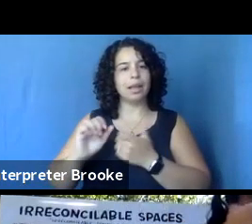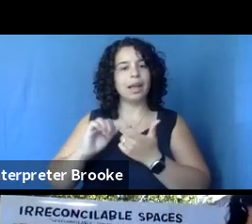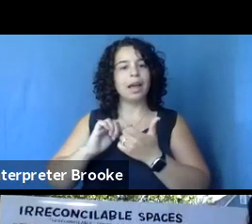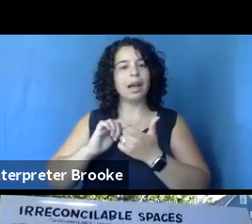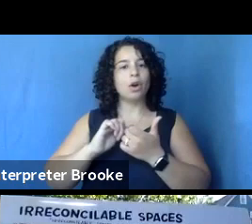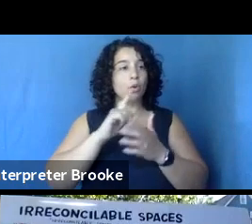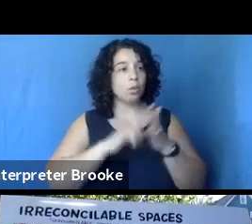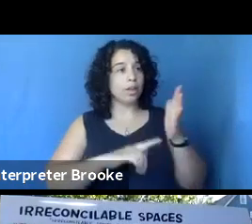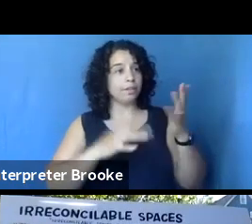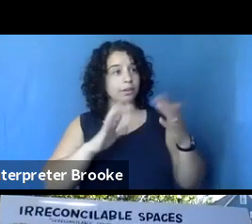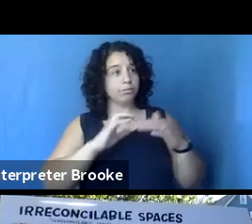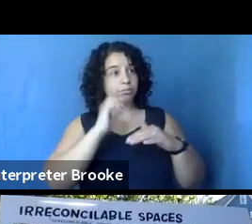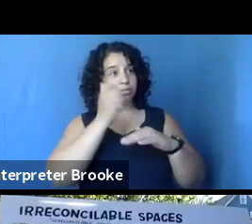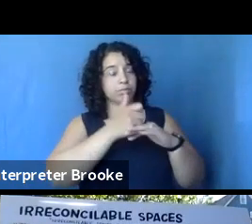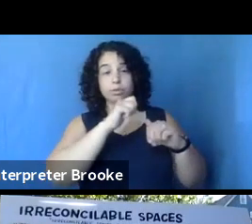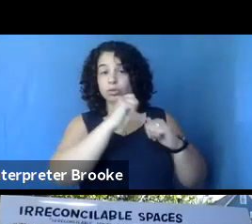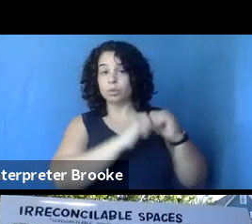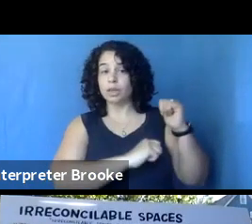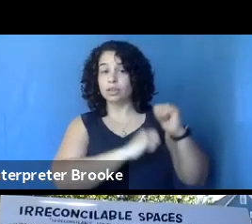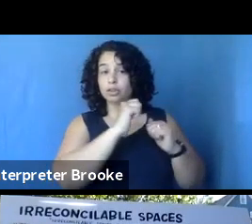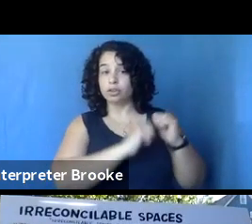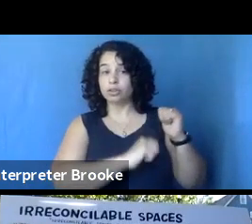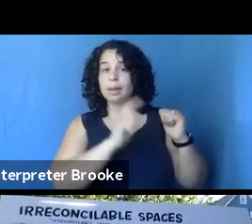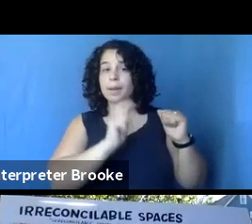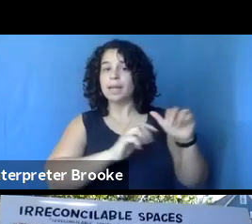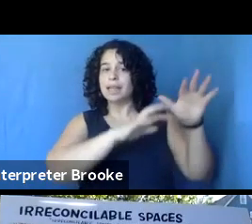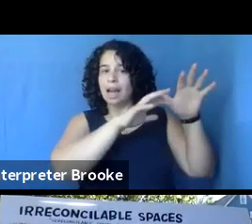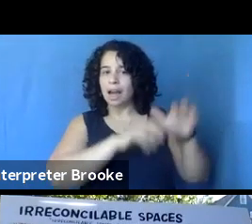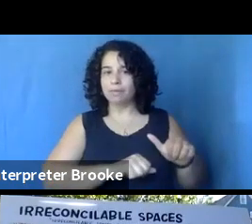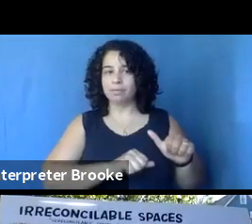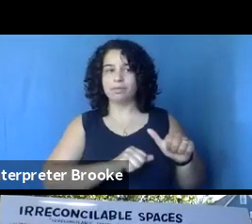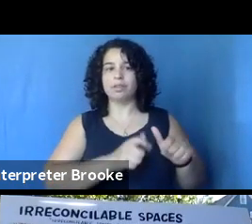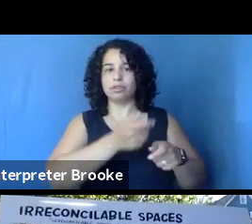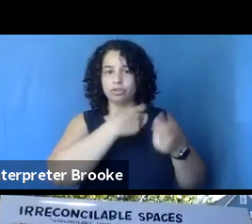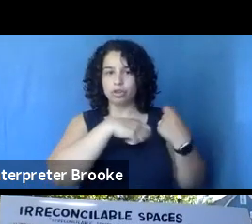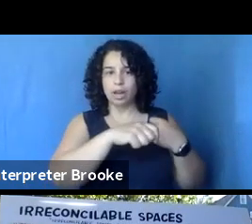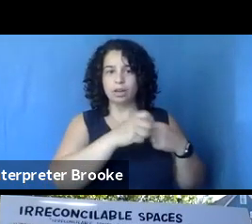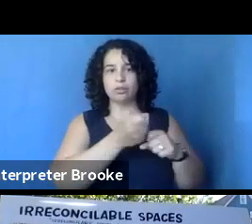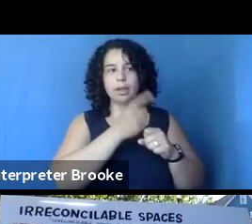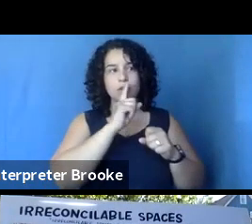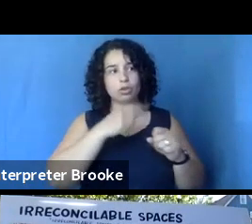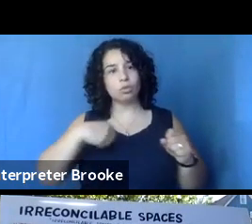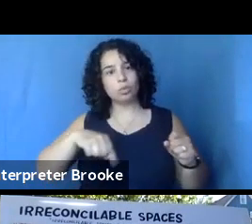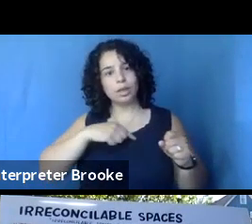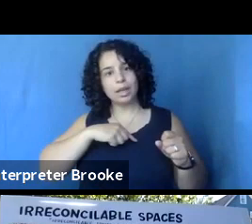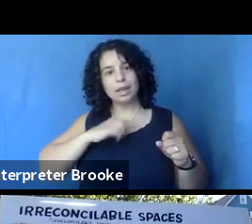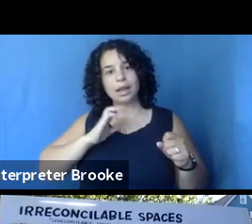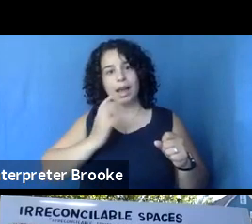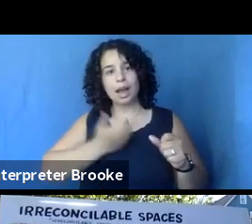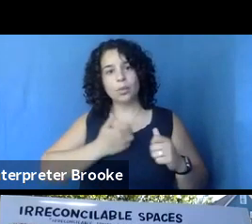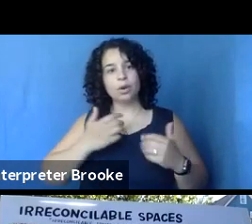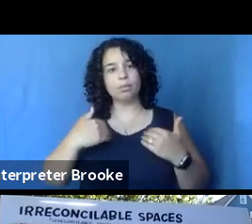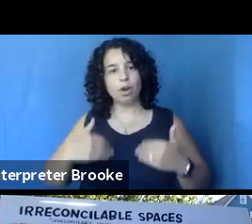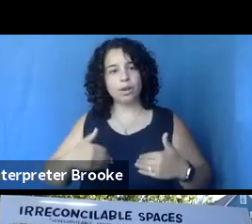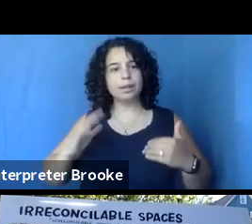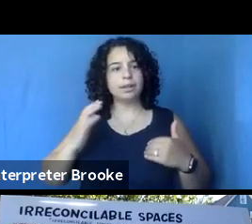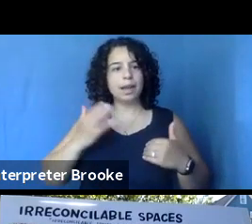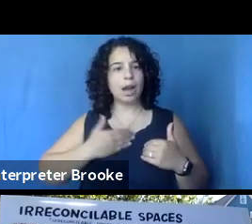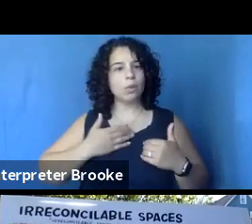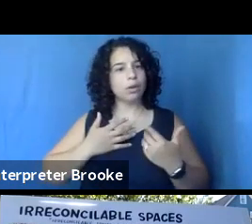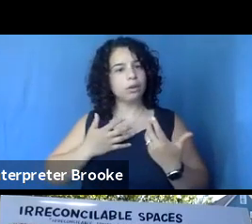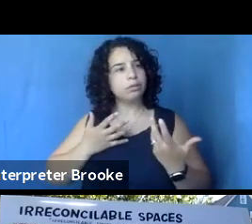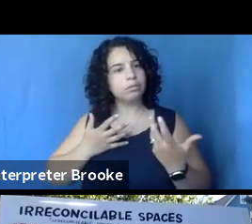existing structures to make space for our bodies to be present. And so that can look a